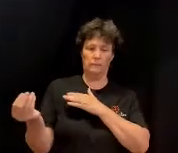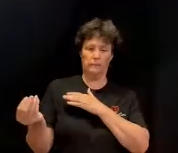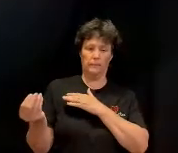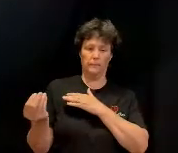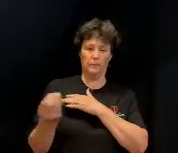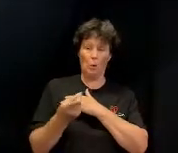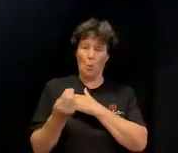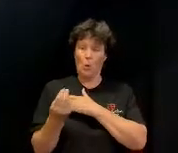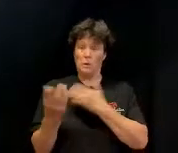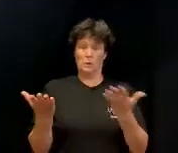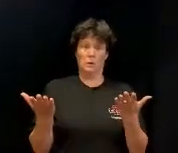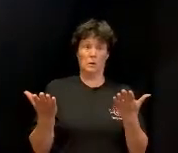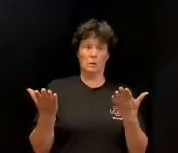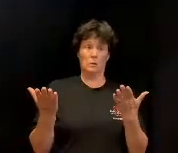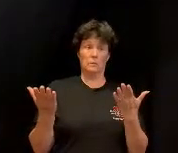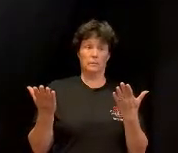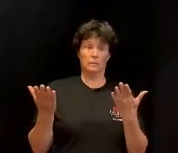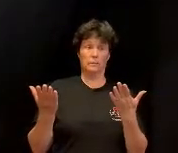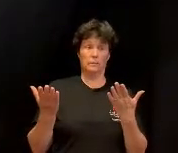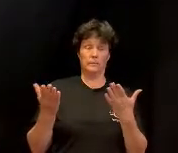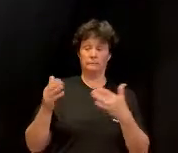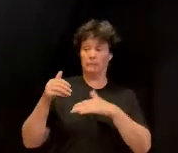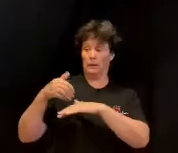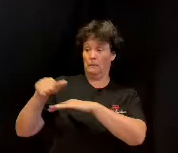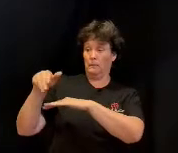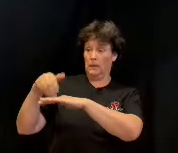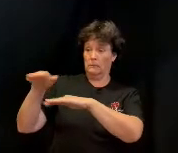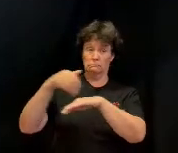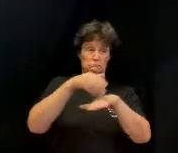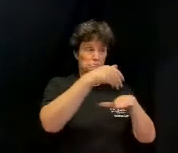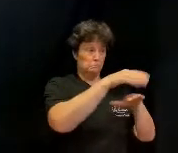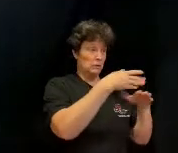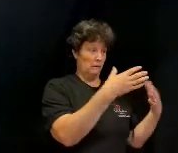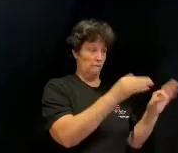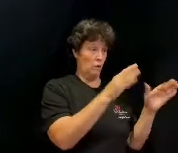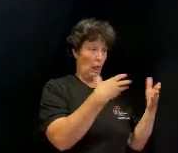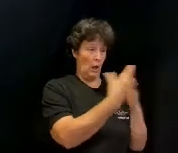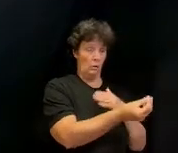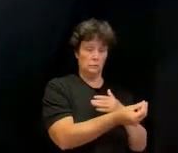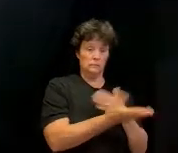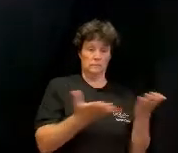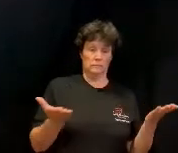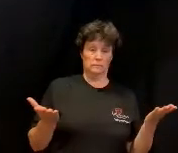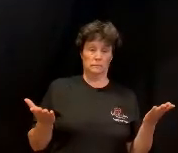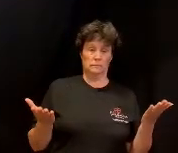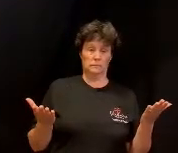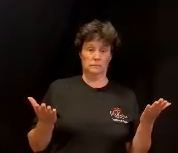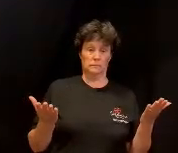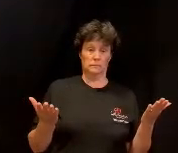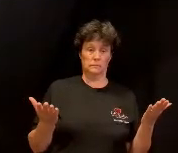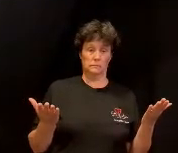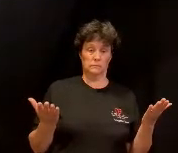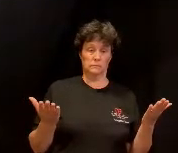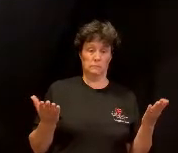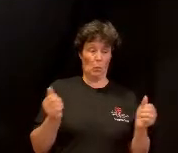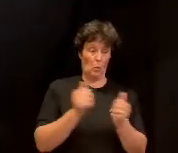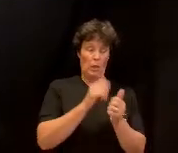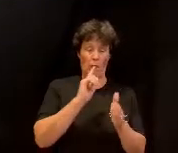dismisses the jury. That way, even under the law, it could never happen.